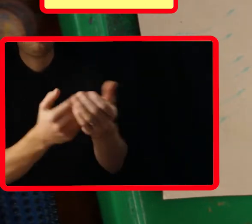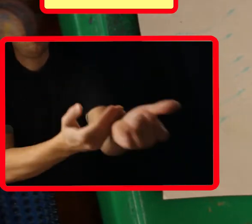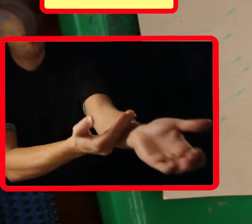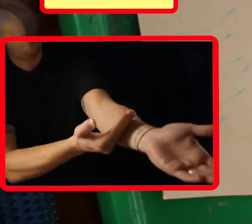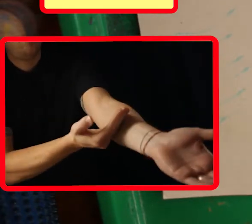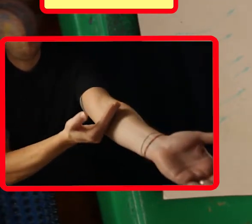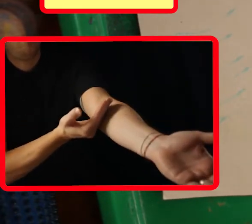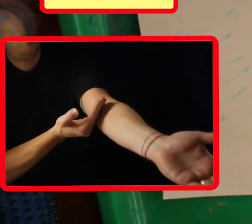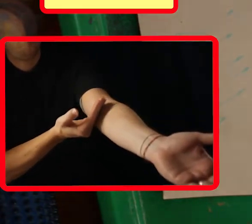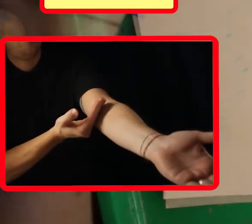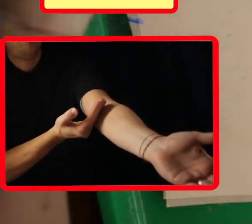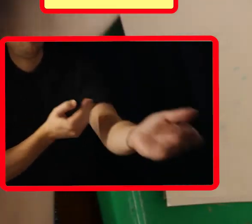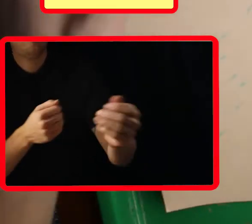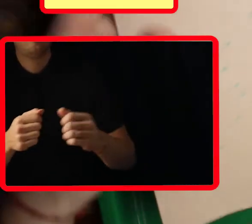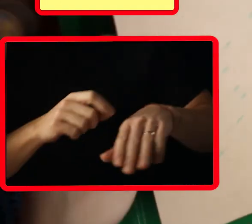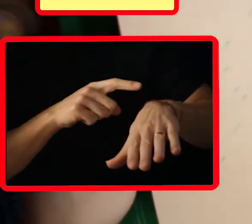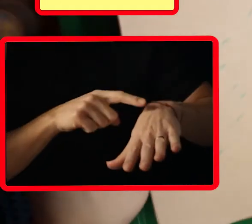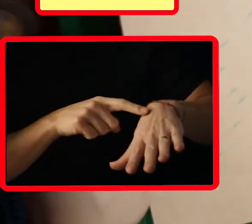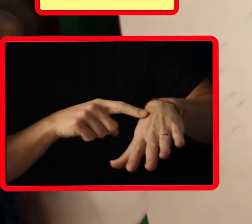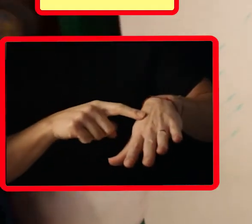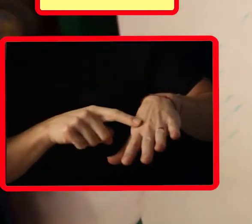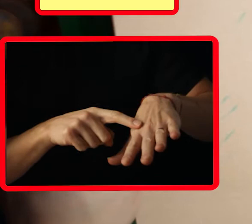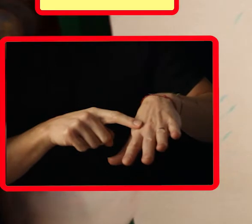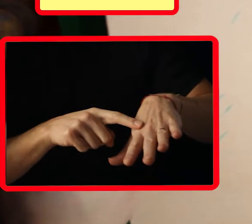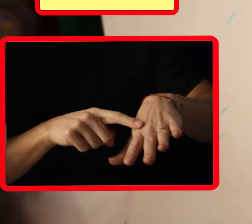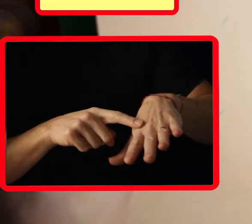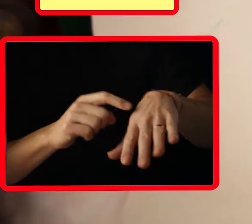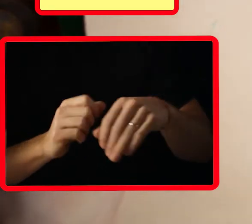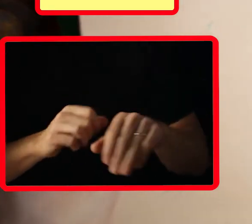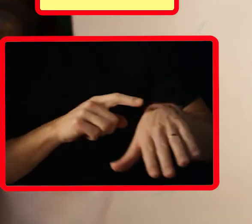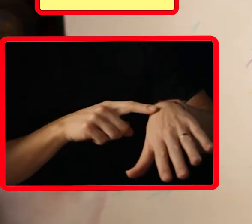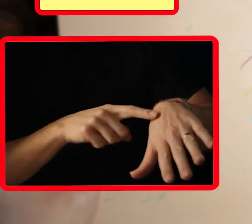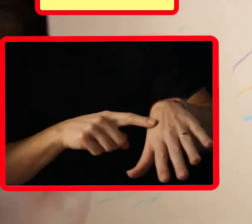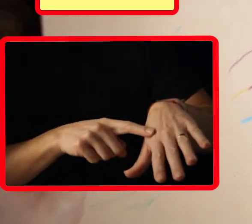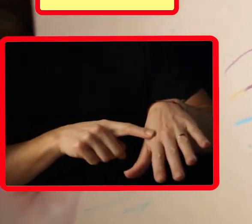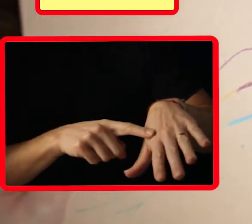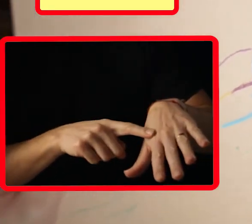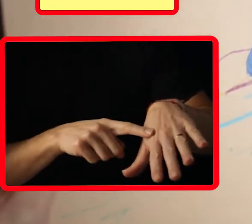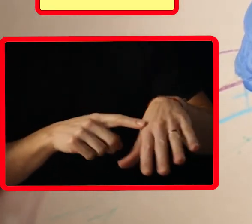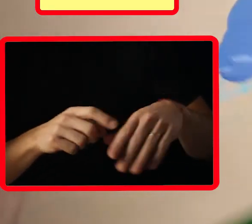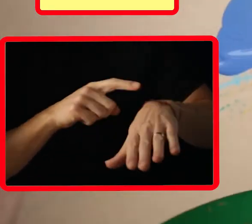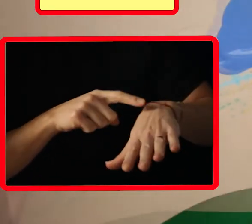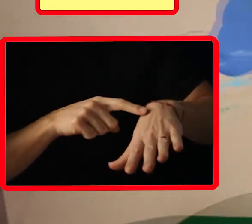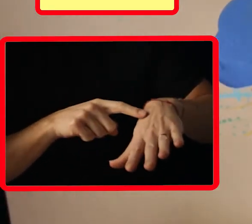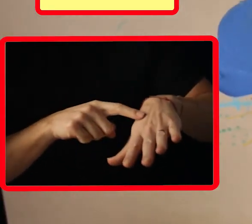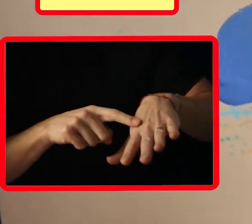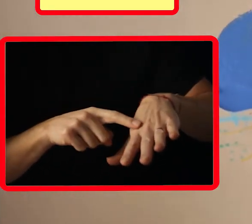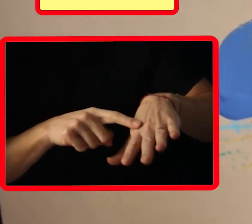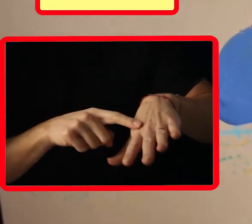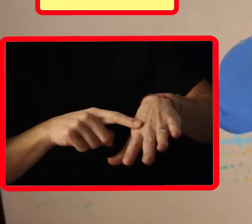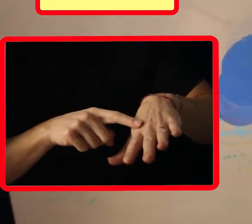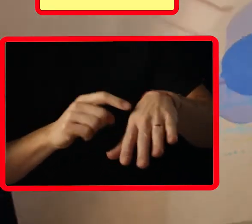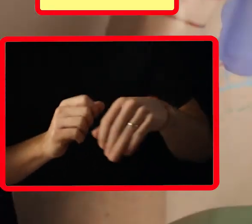sheet that showed a selection of characters. Here we are ensuring an intentional outcome that is generated by